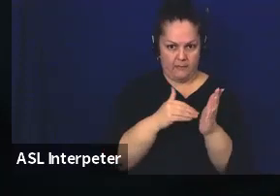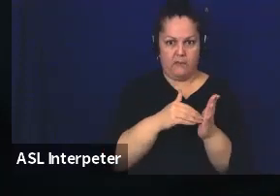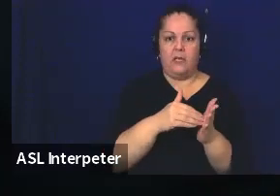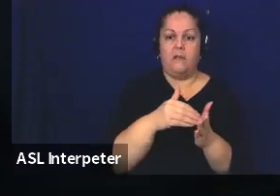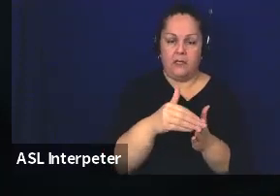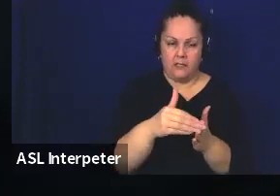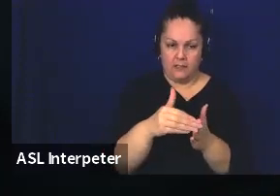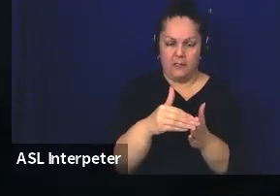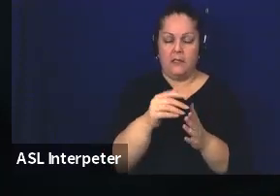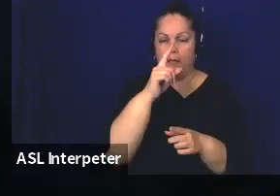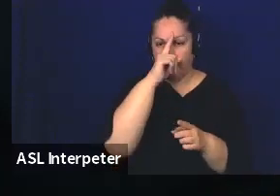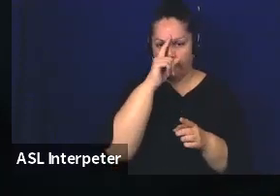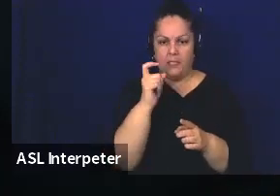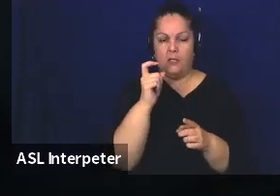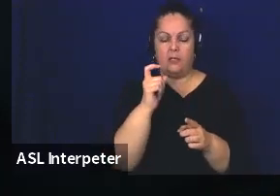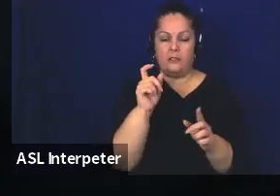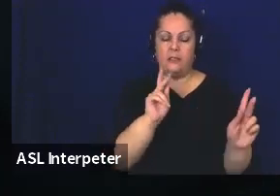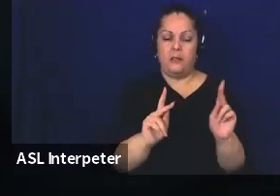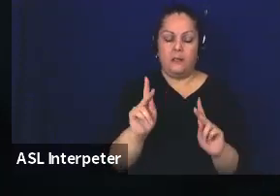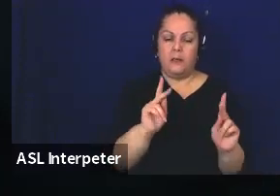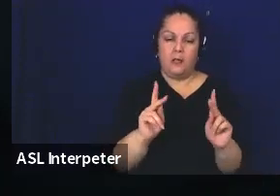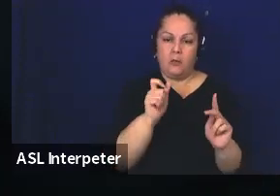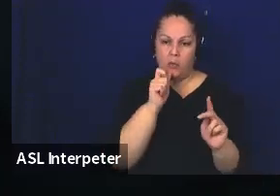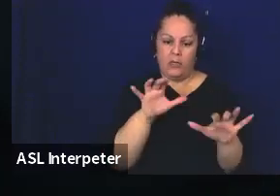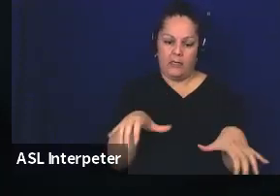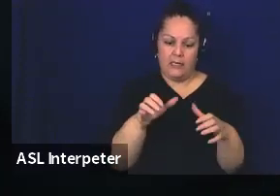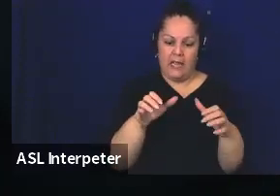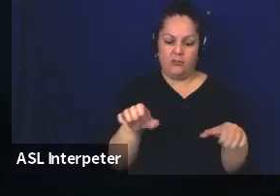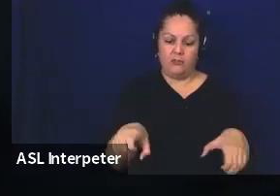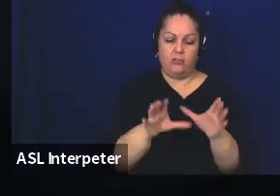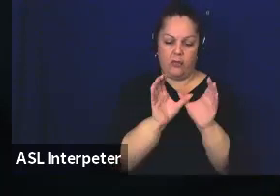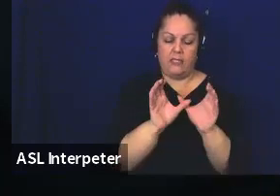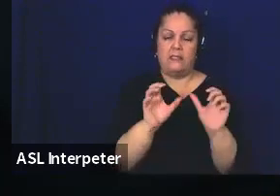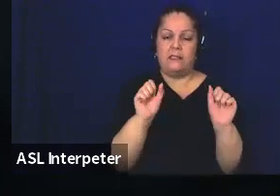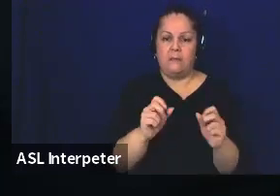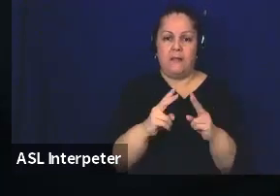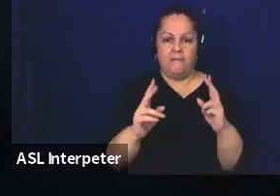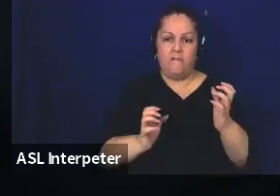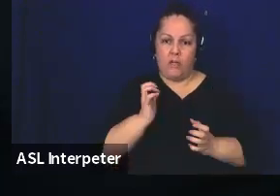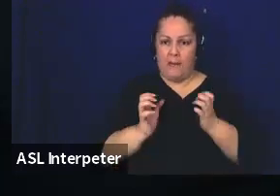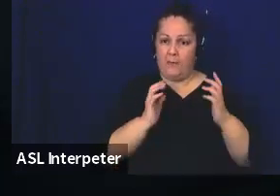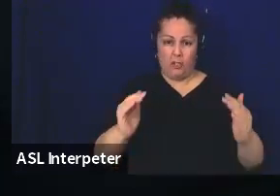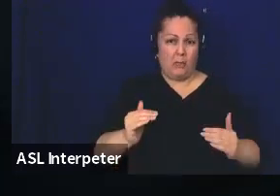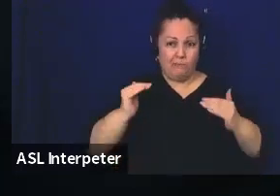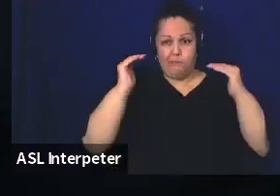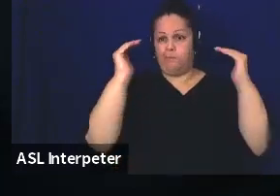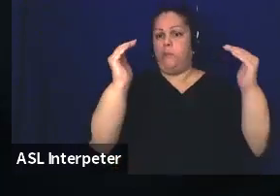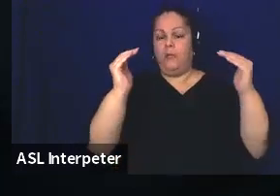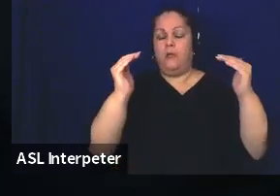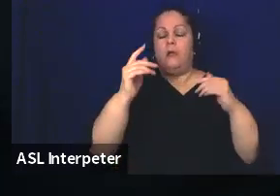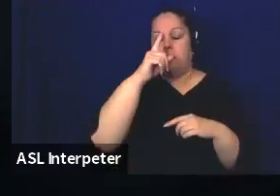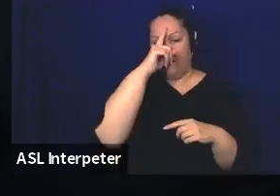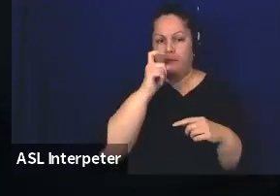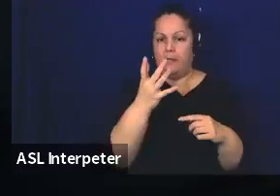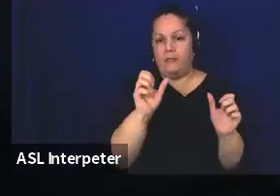often because folks who are in active crises can be very emotionally escalated because of